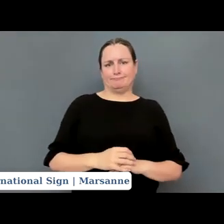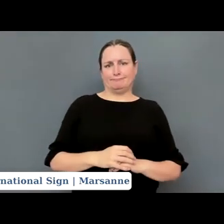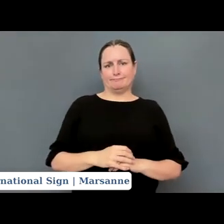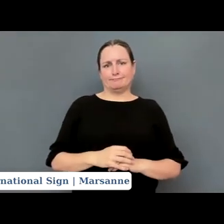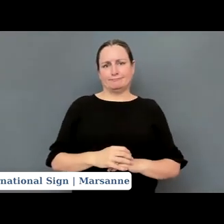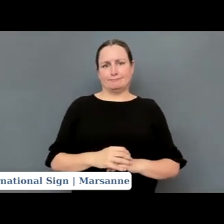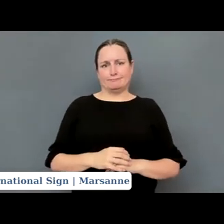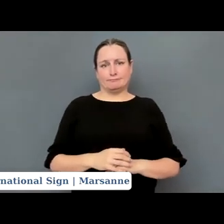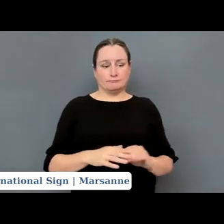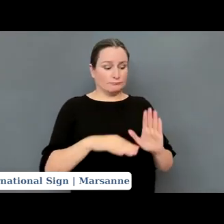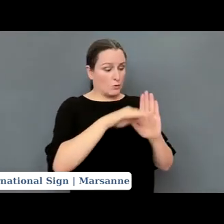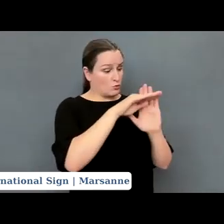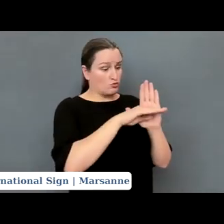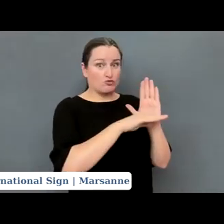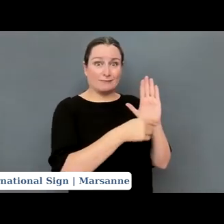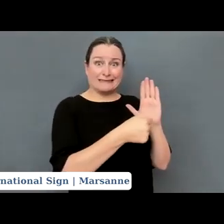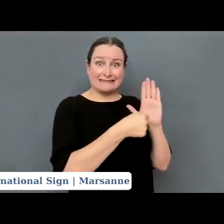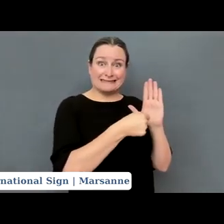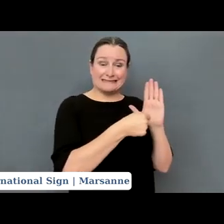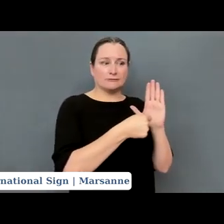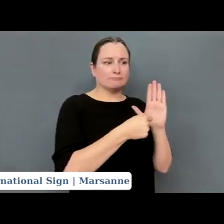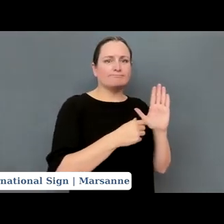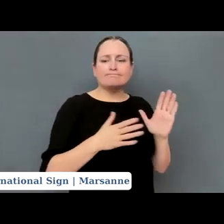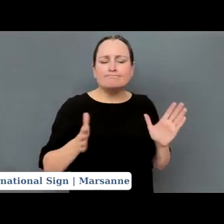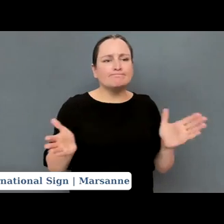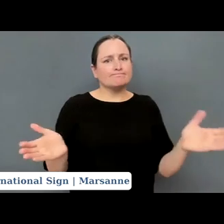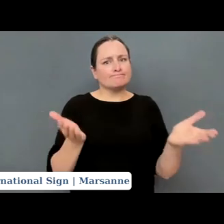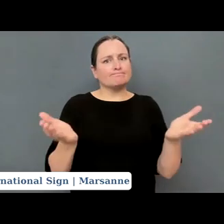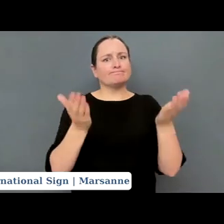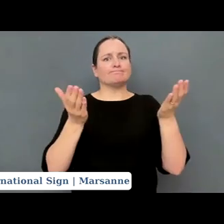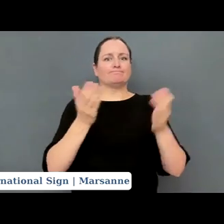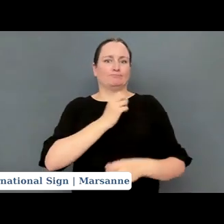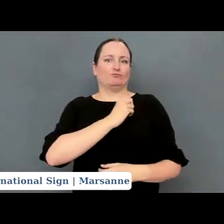of social protection that we've been on for a while now.